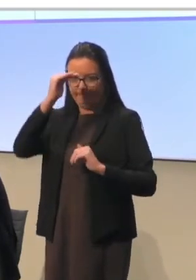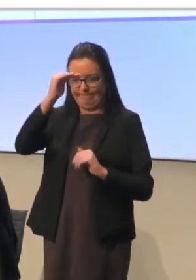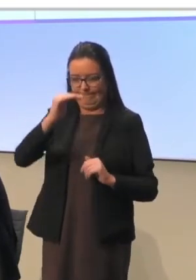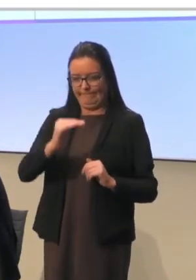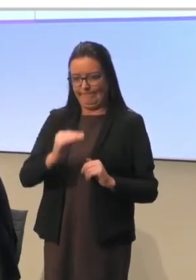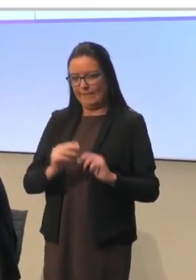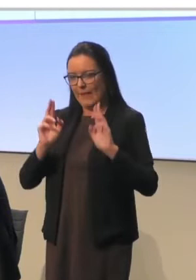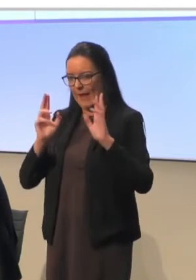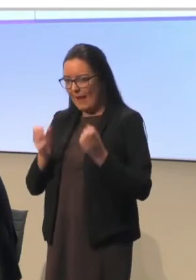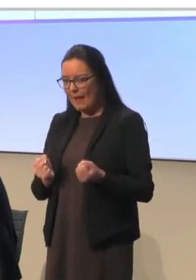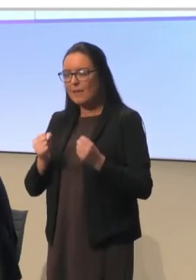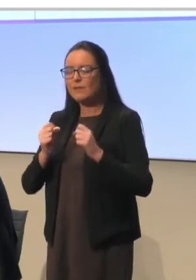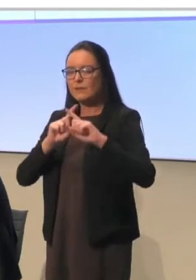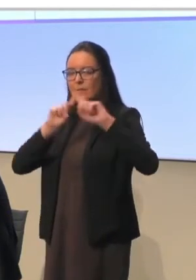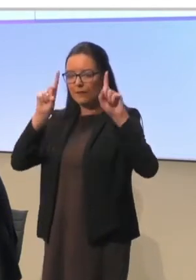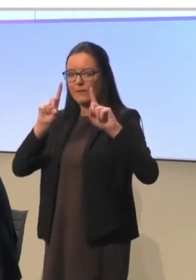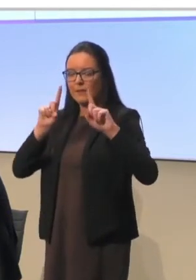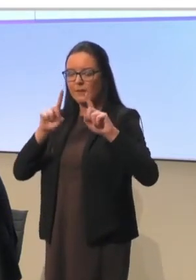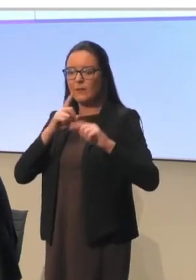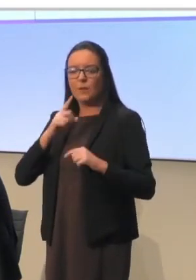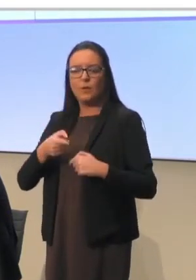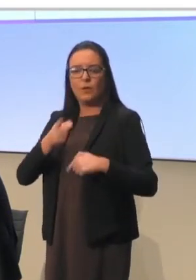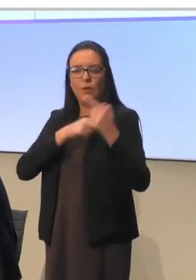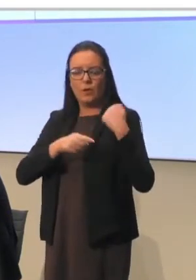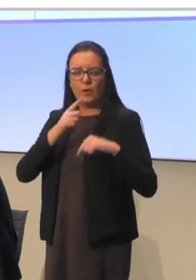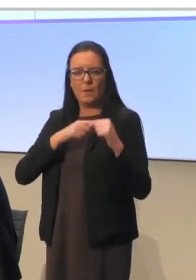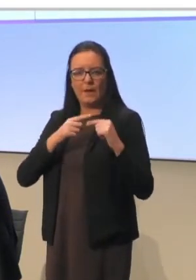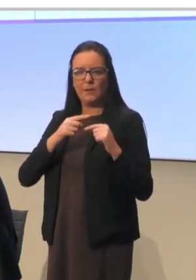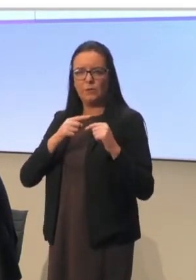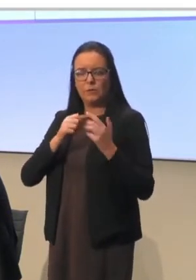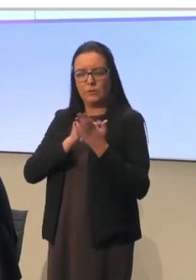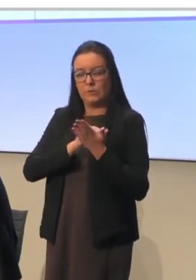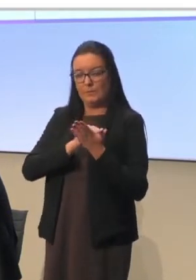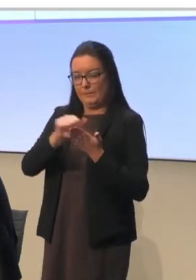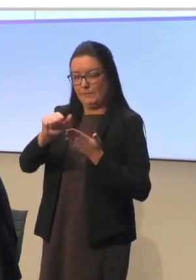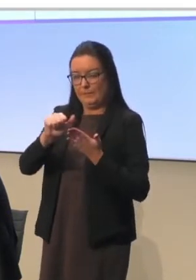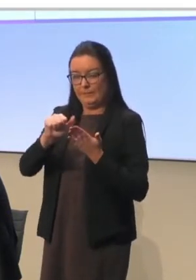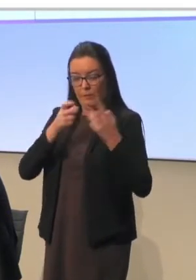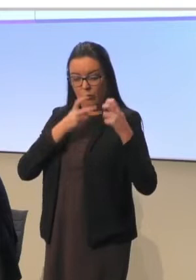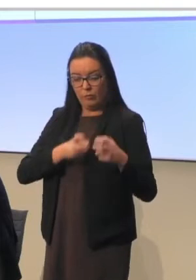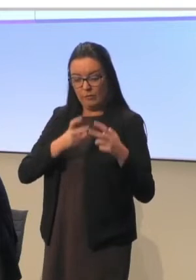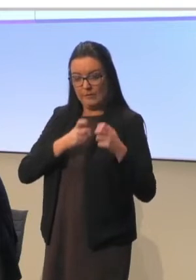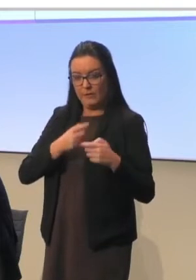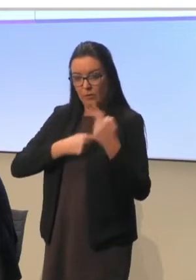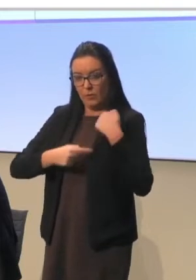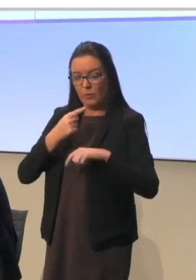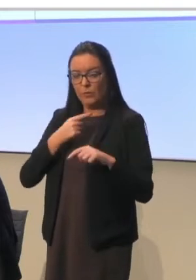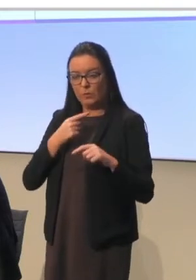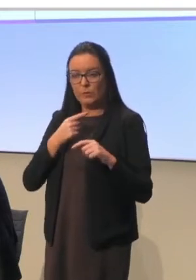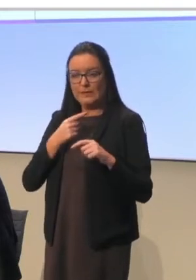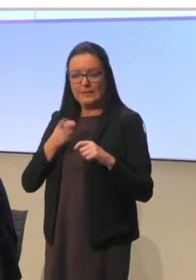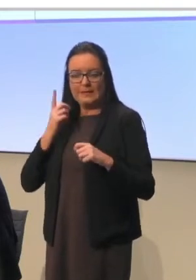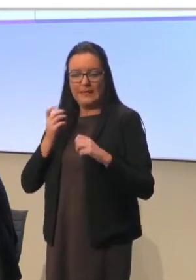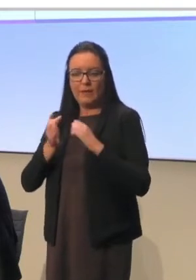And again, we're back to the Marvel Cinematic Universe, but the paper that we wrote on this, when we controlled for kind of socioeconomic